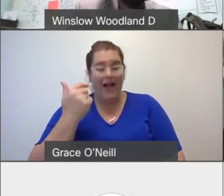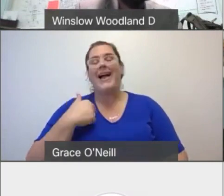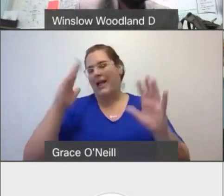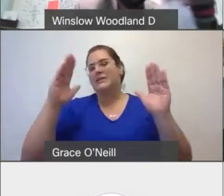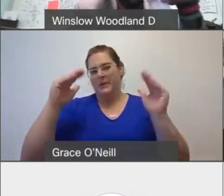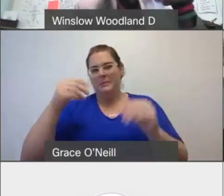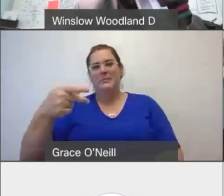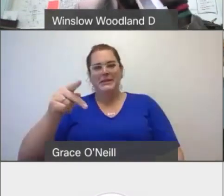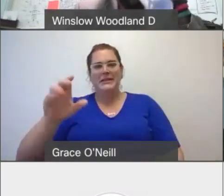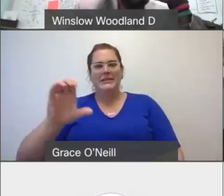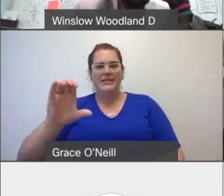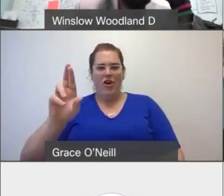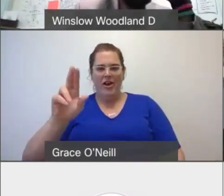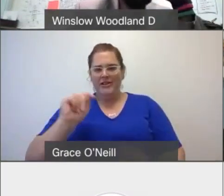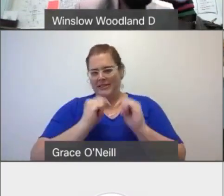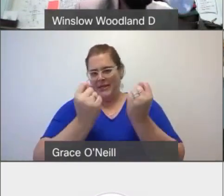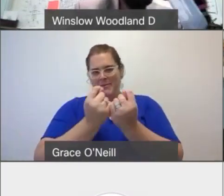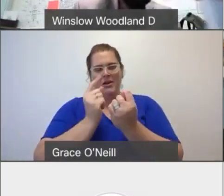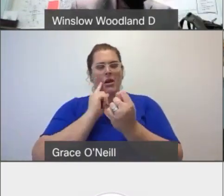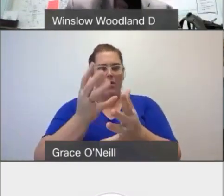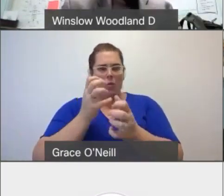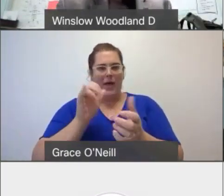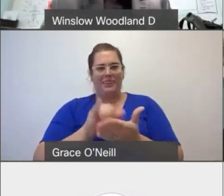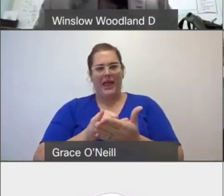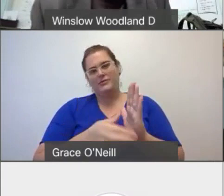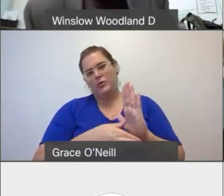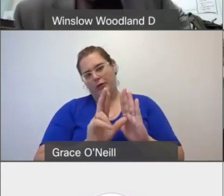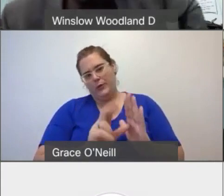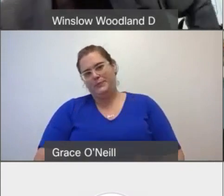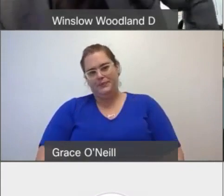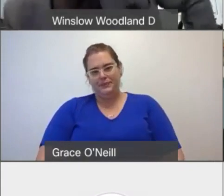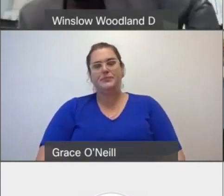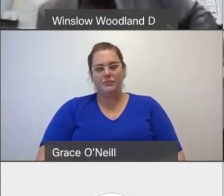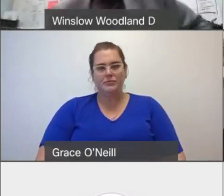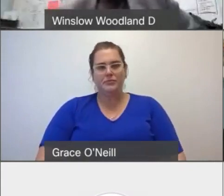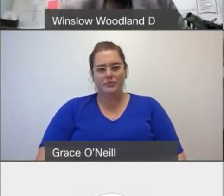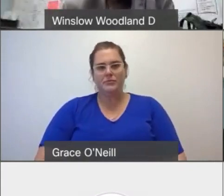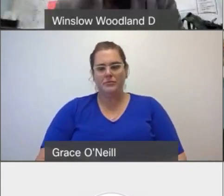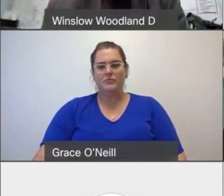will be looking for.